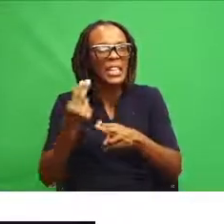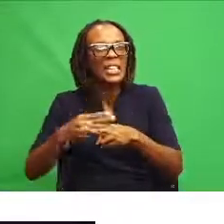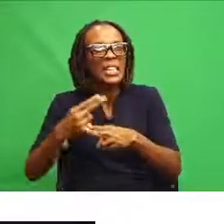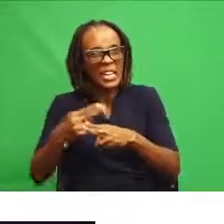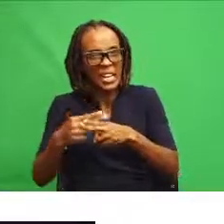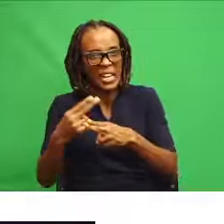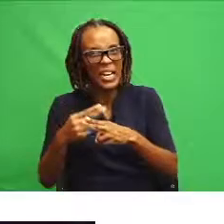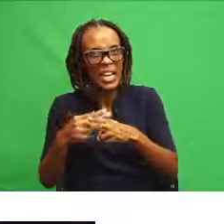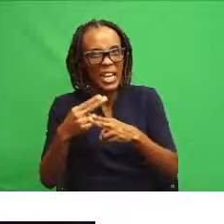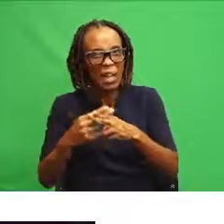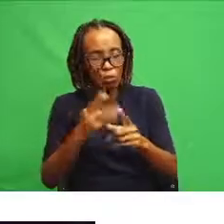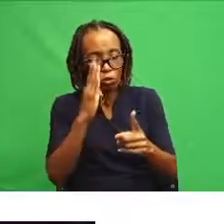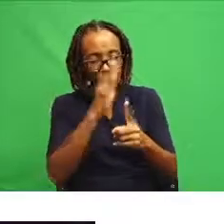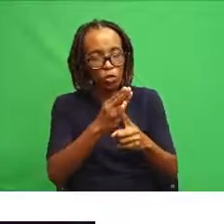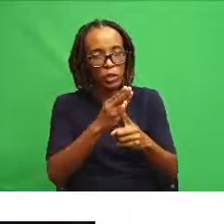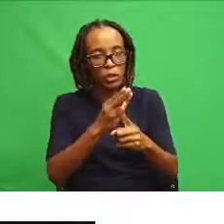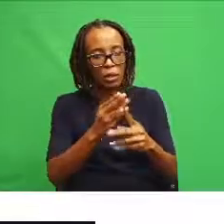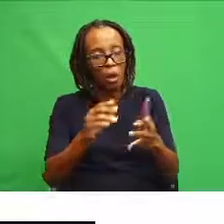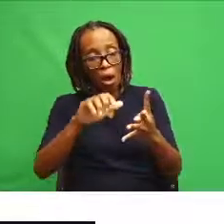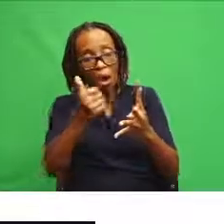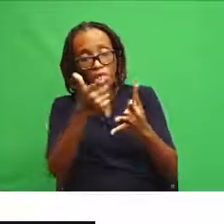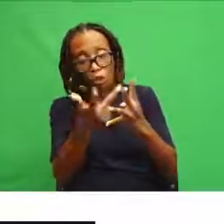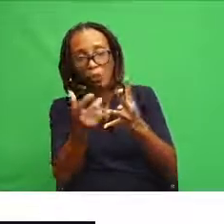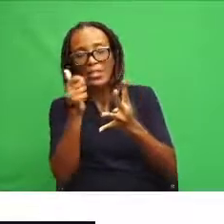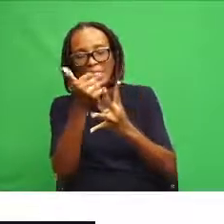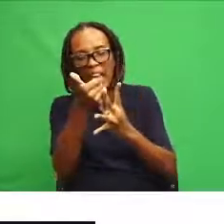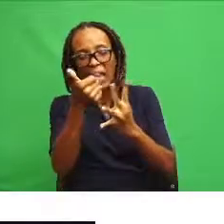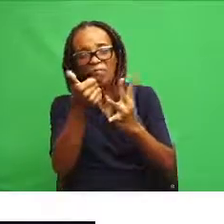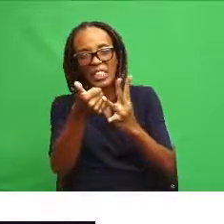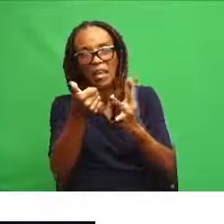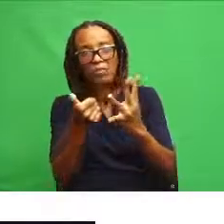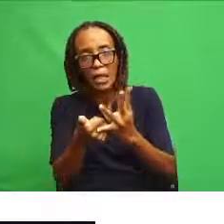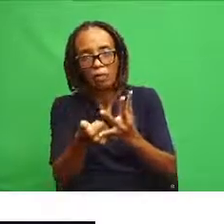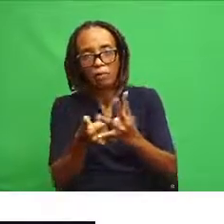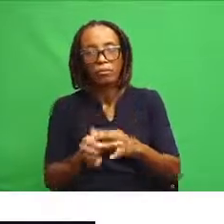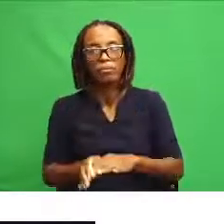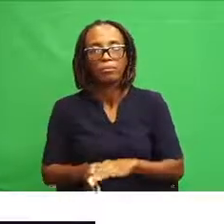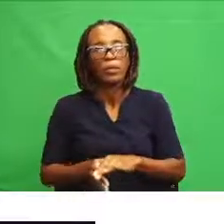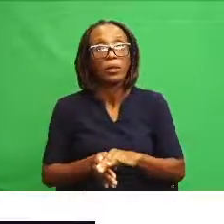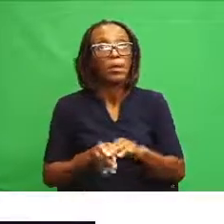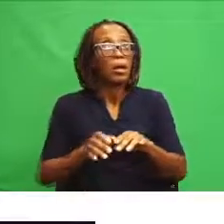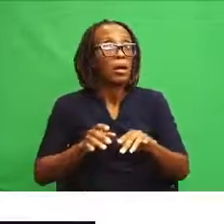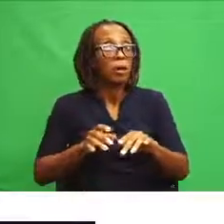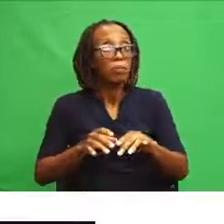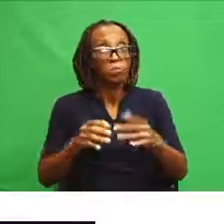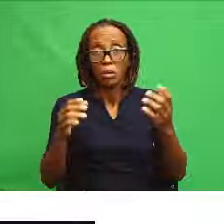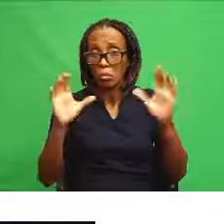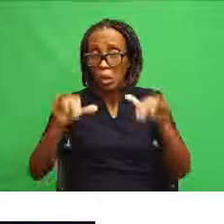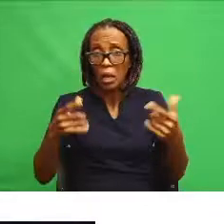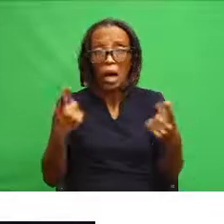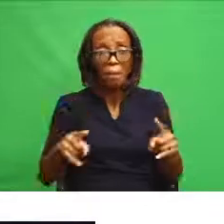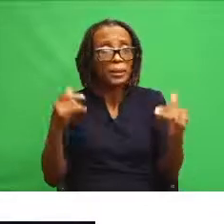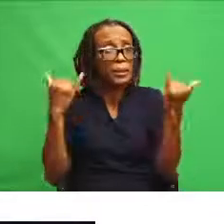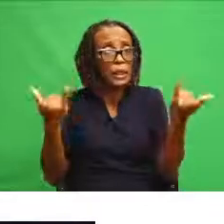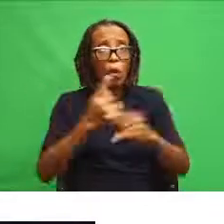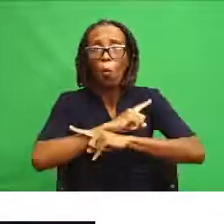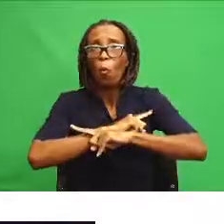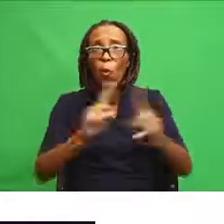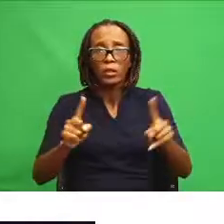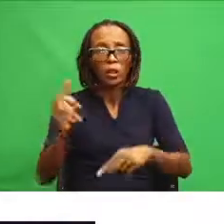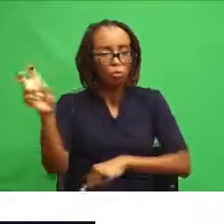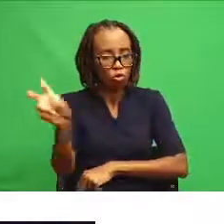in and get their allotted portion. But the thing about that is that it can happen same day, and